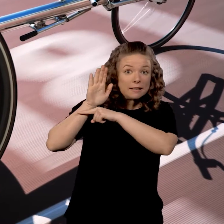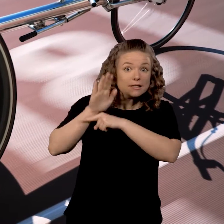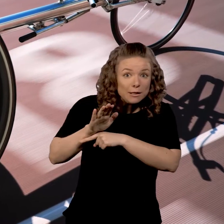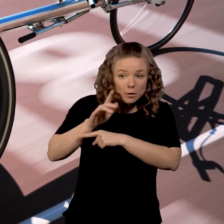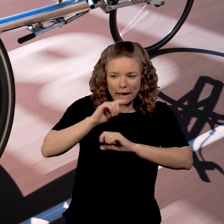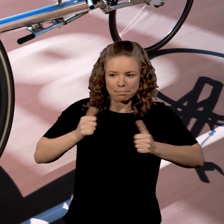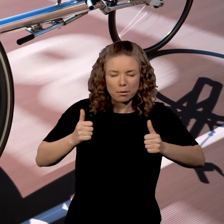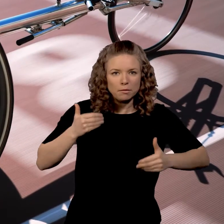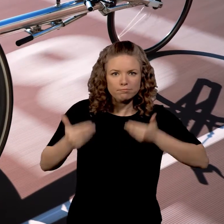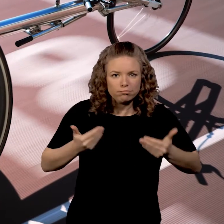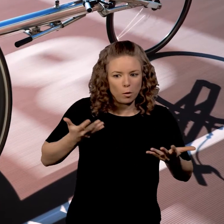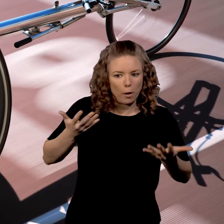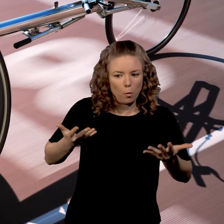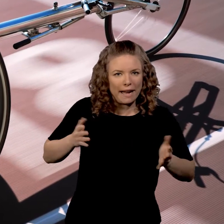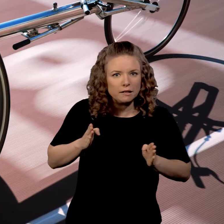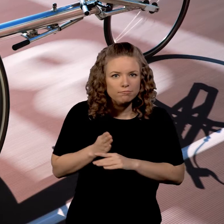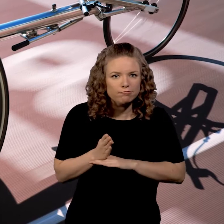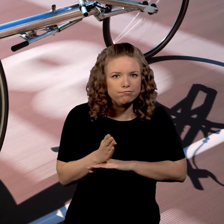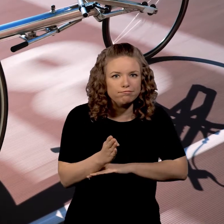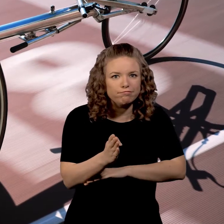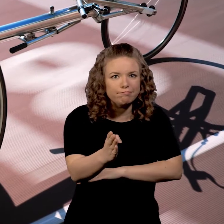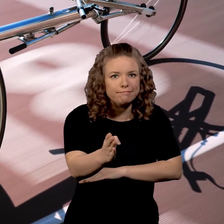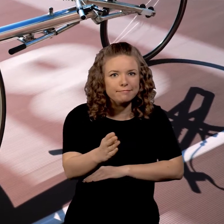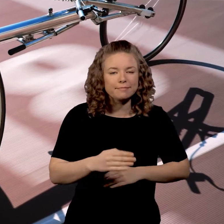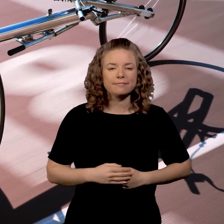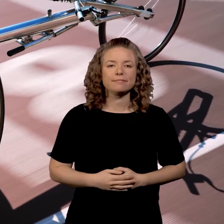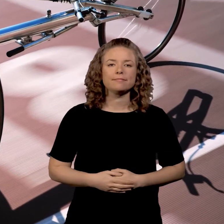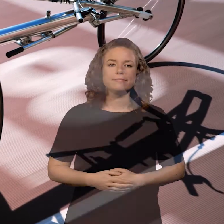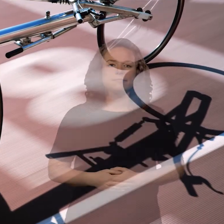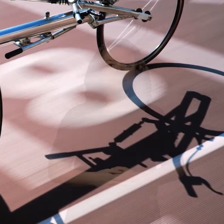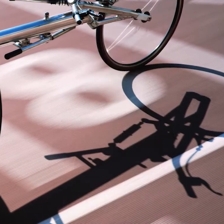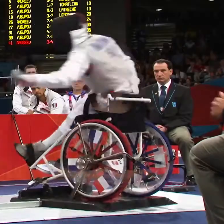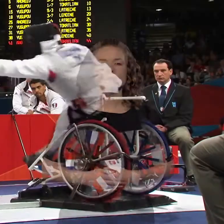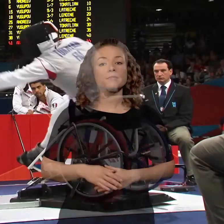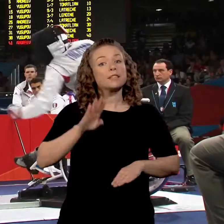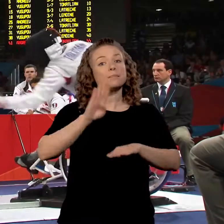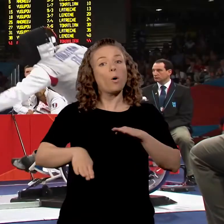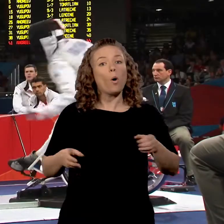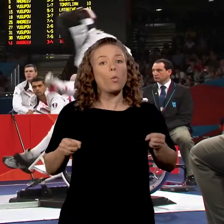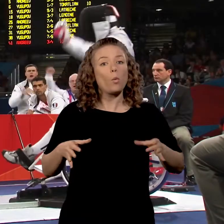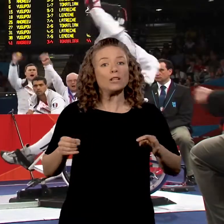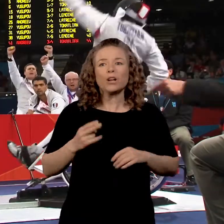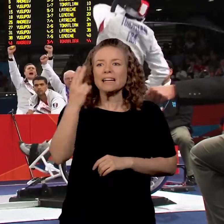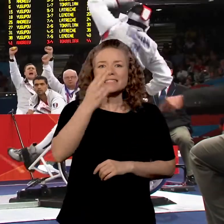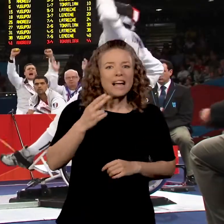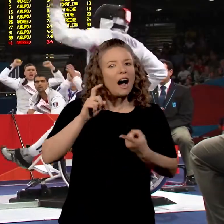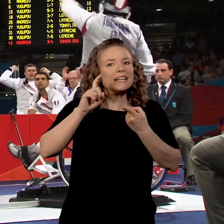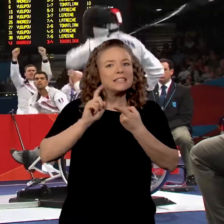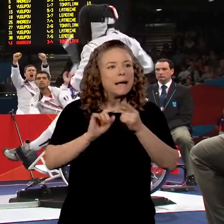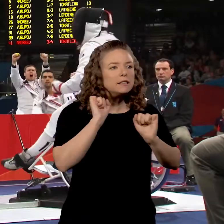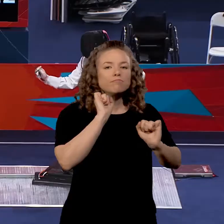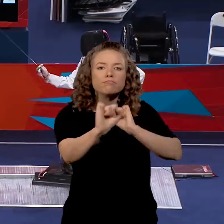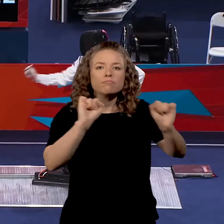tilted seats to allow greater stability and even weight distribution. The design of an athlete's wheelchair